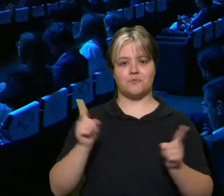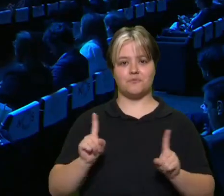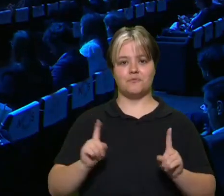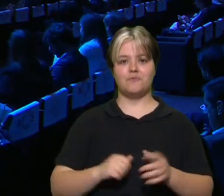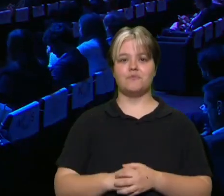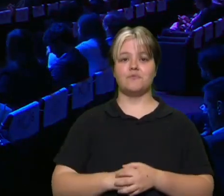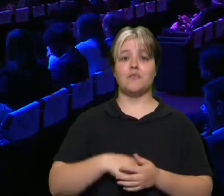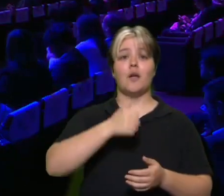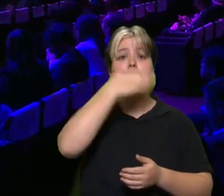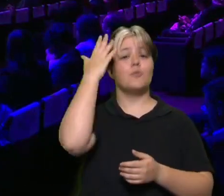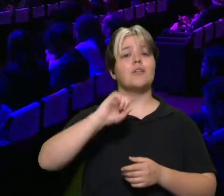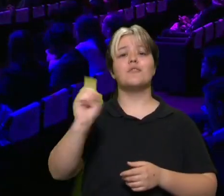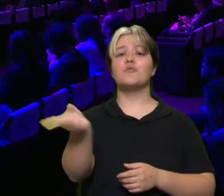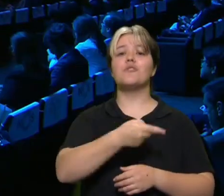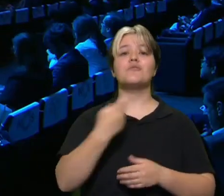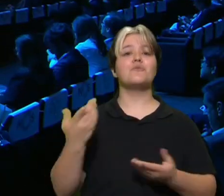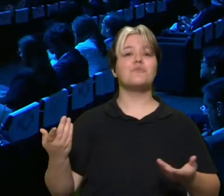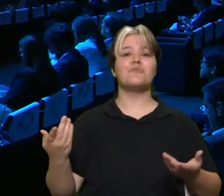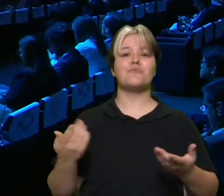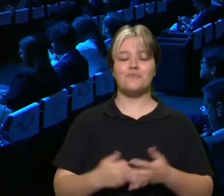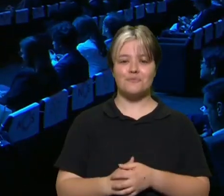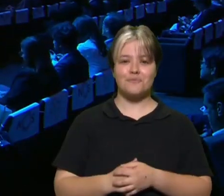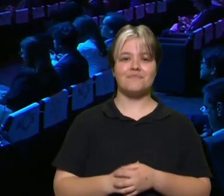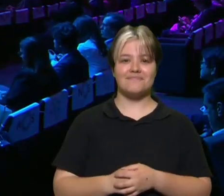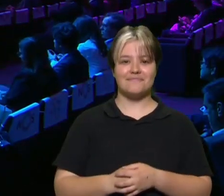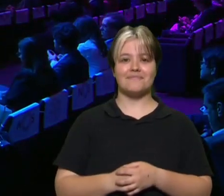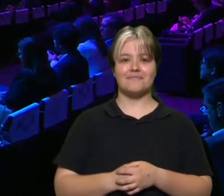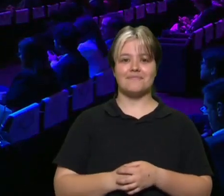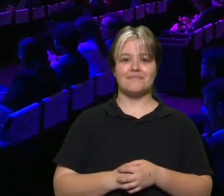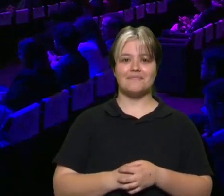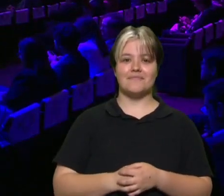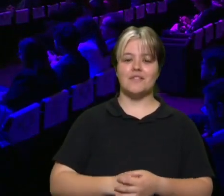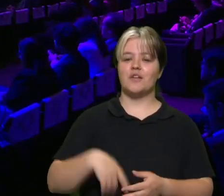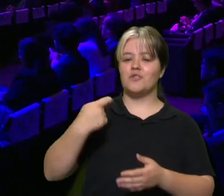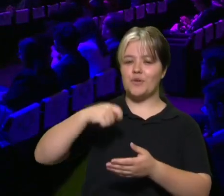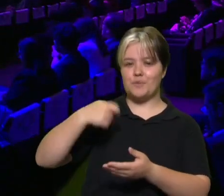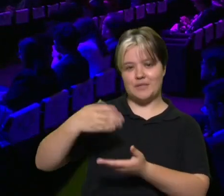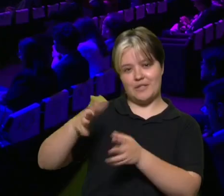Bom dia a todos. Good morning.